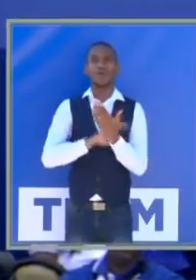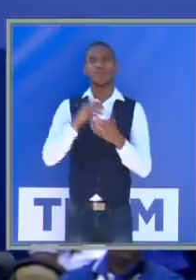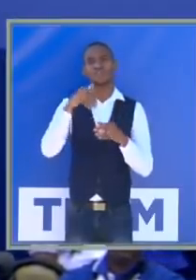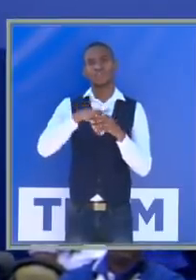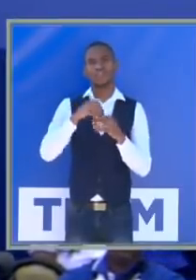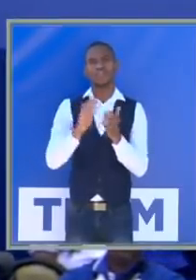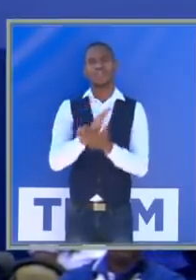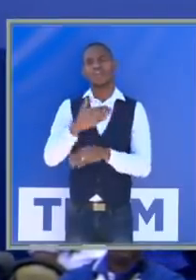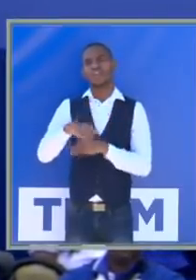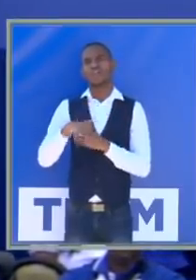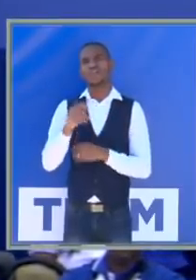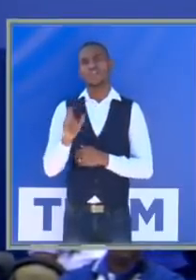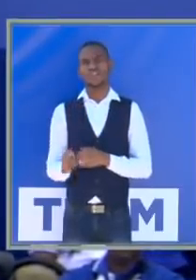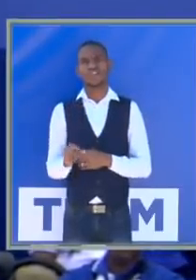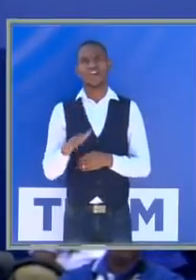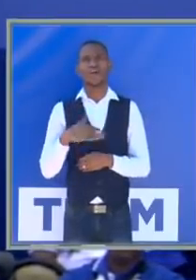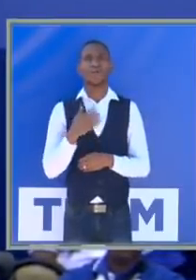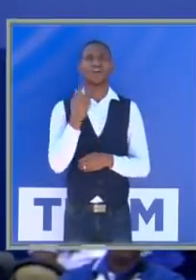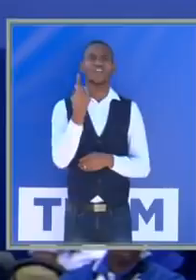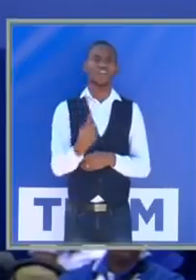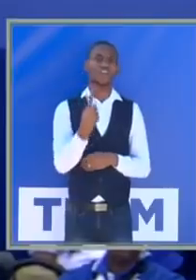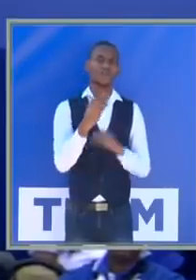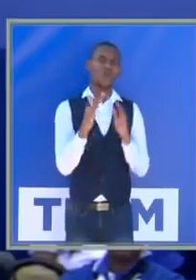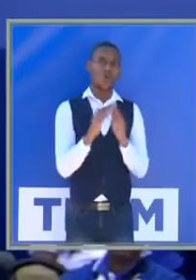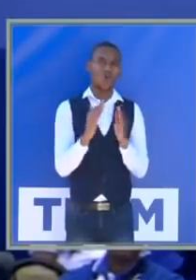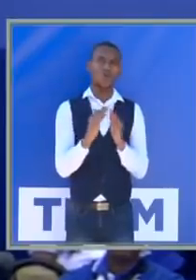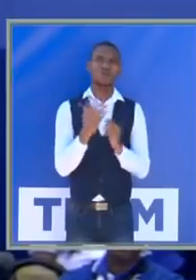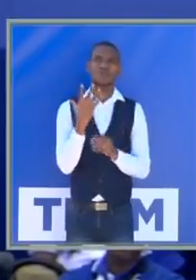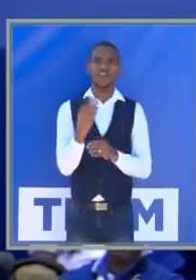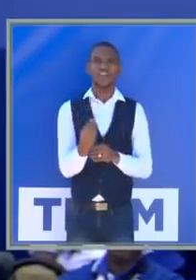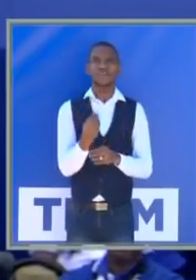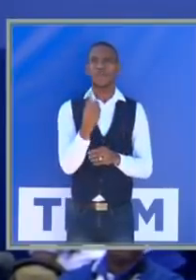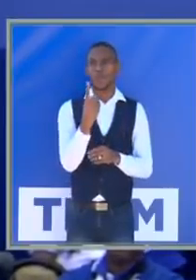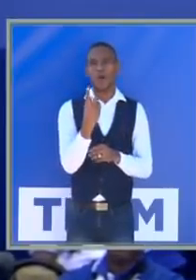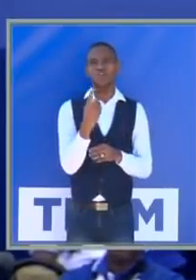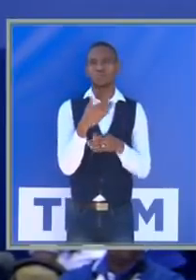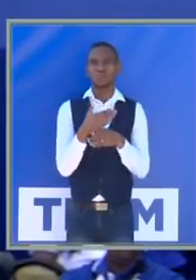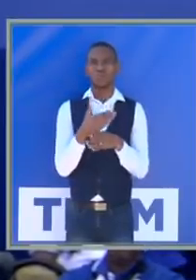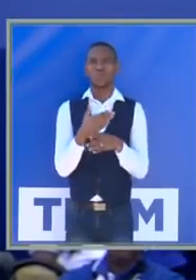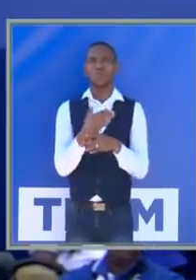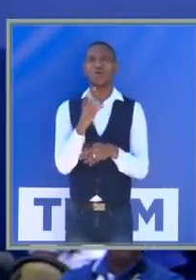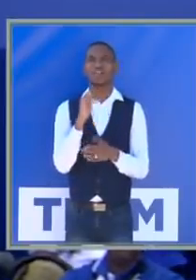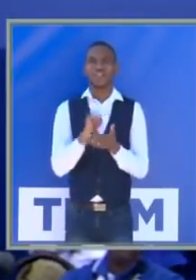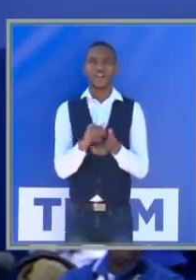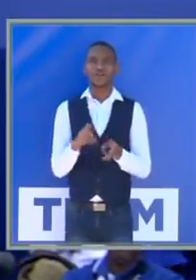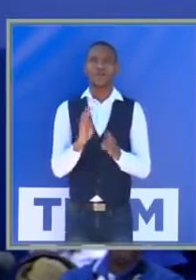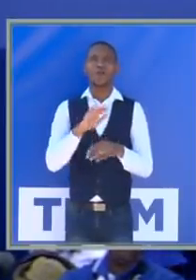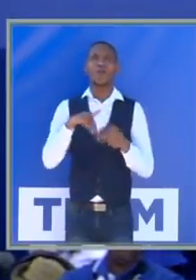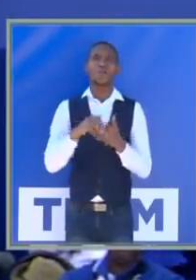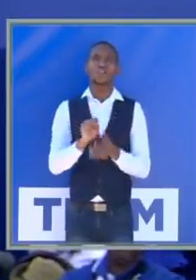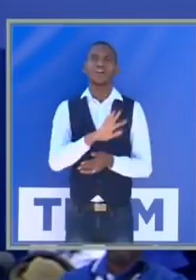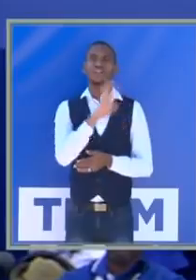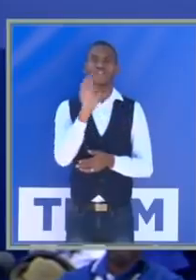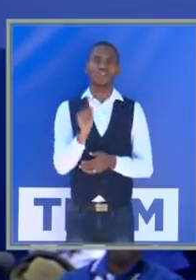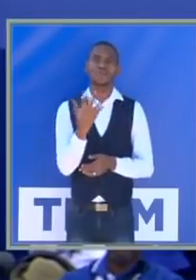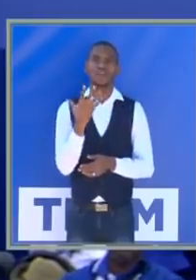and the outsiders. I want every home in this country to at least have one job. That way, all South Africans